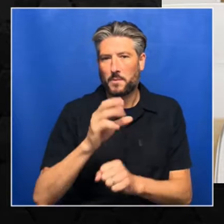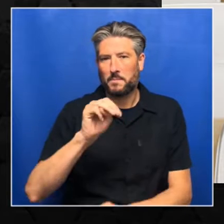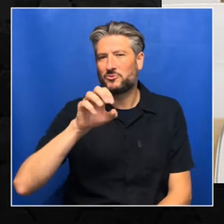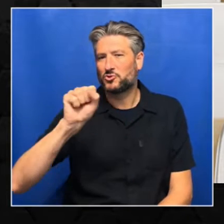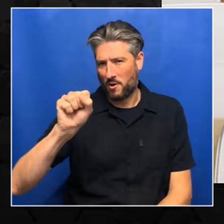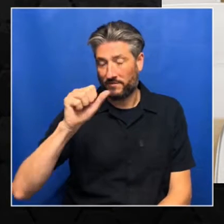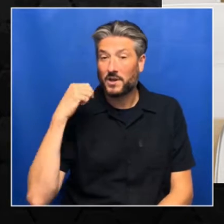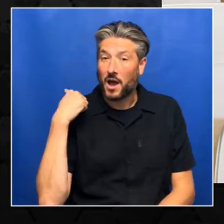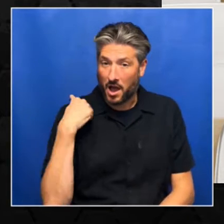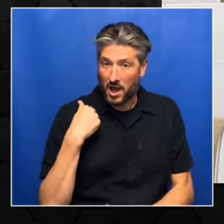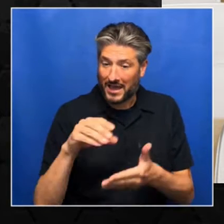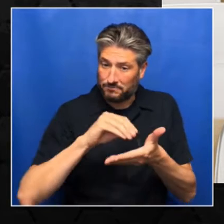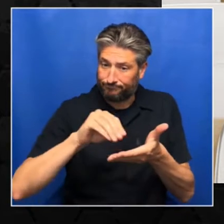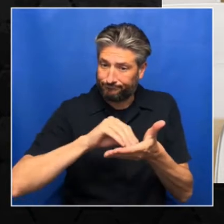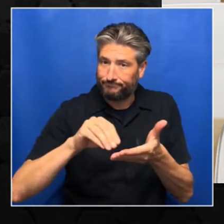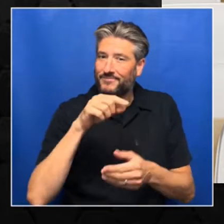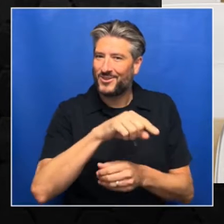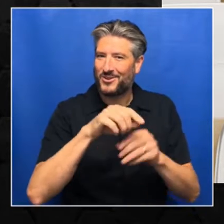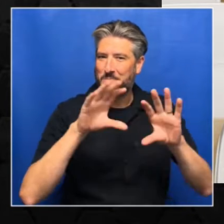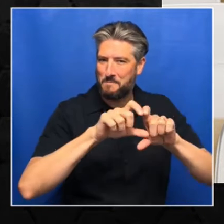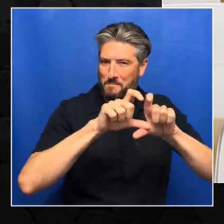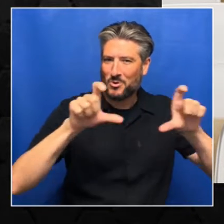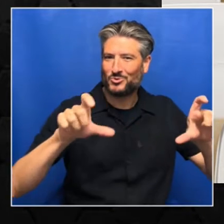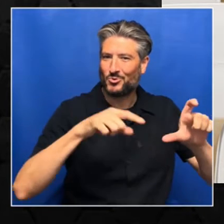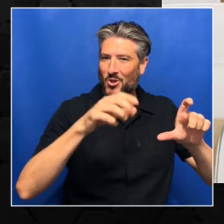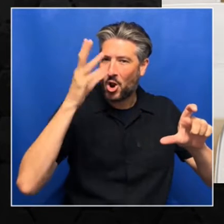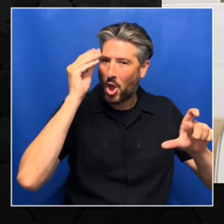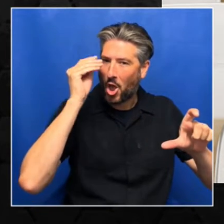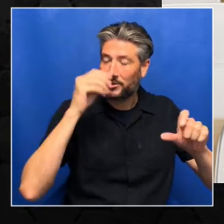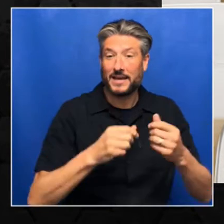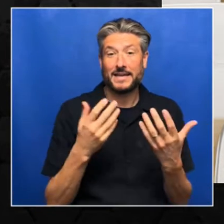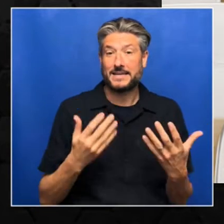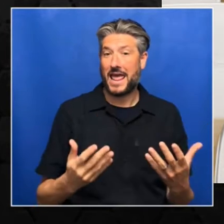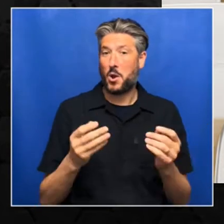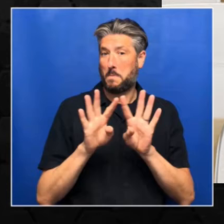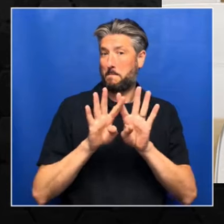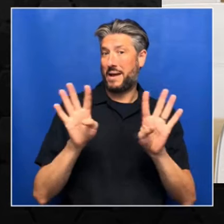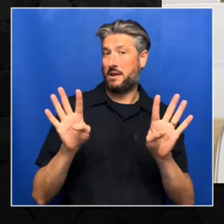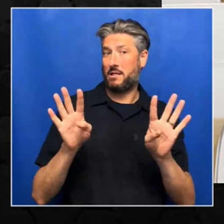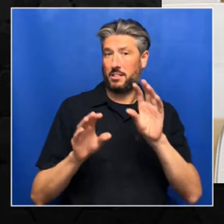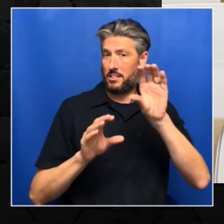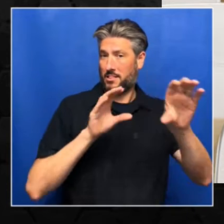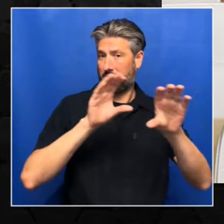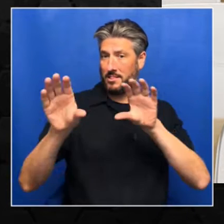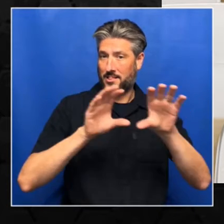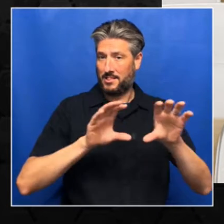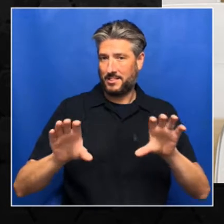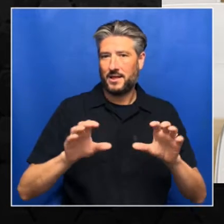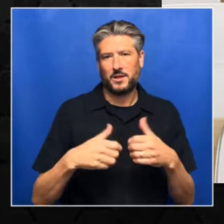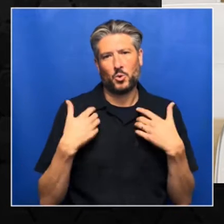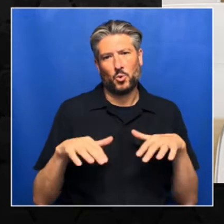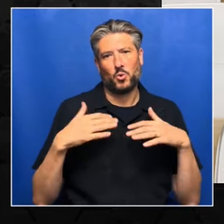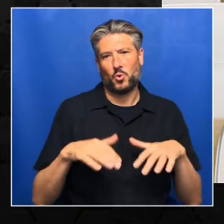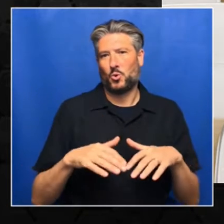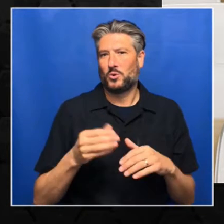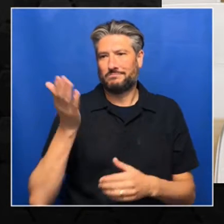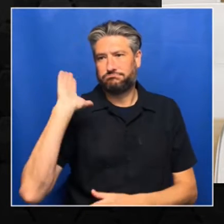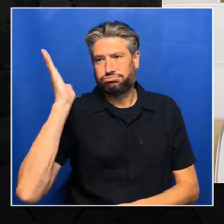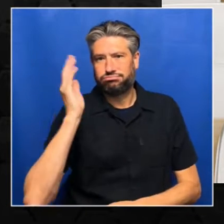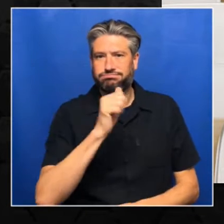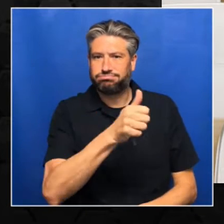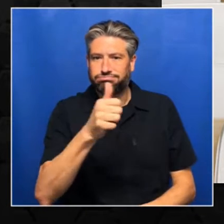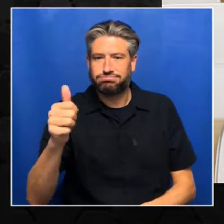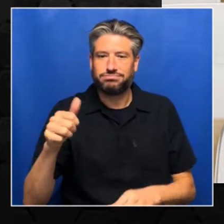And we have the great panel of speakers here, and I think I will let them introduce themselves. And while